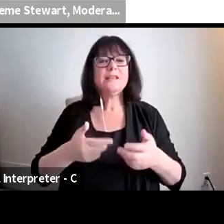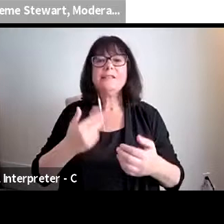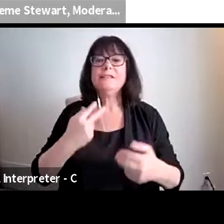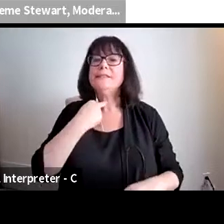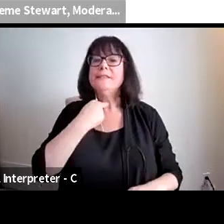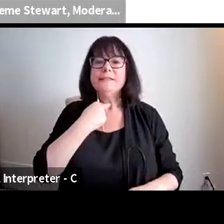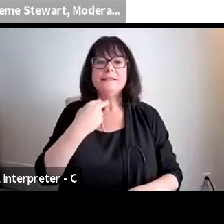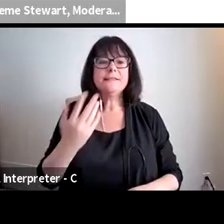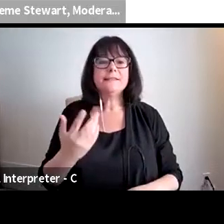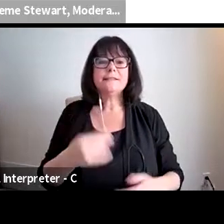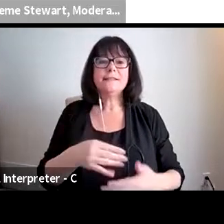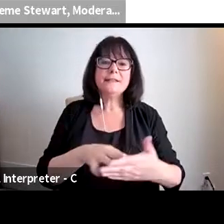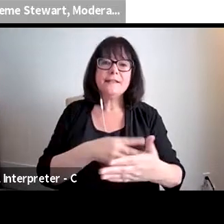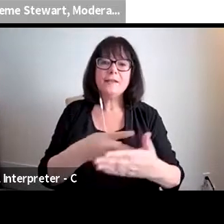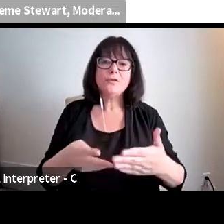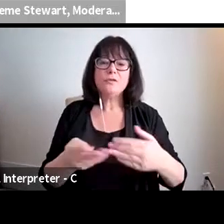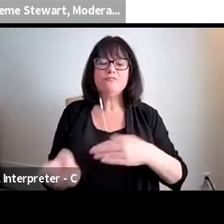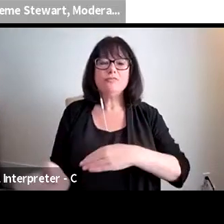they might be able to be